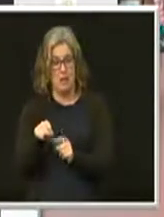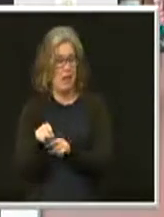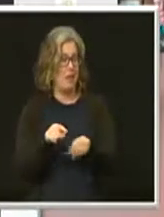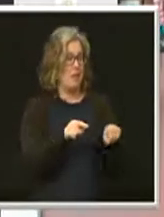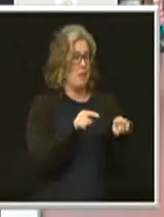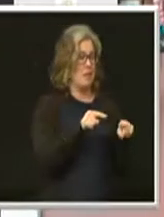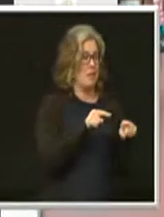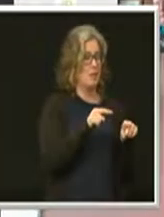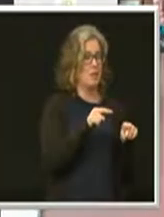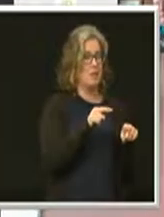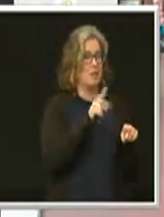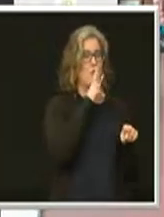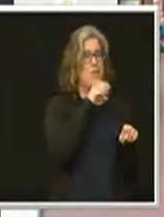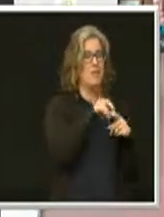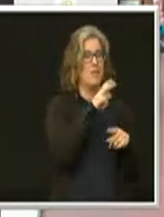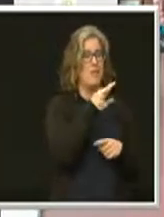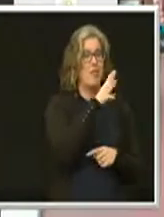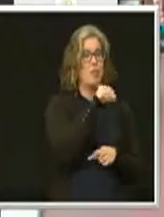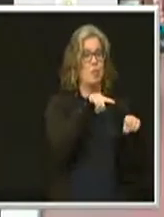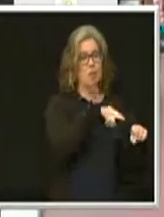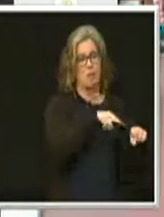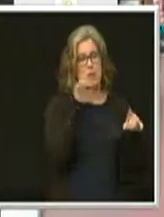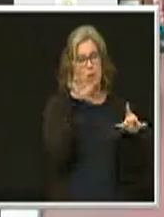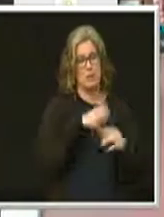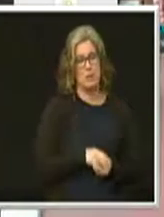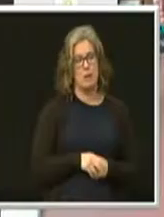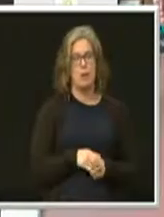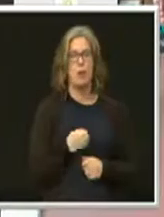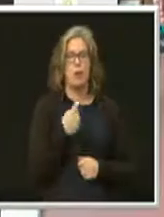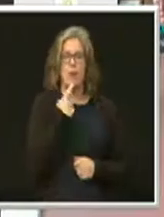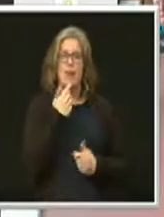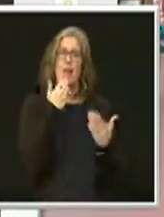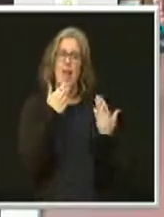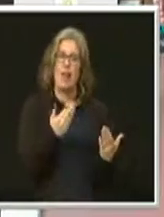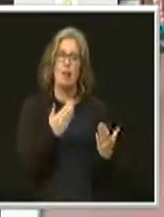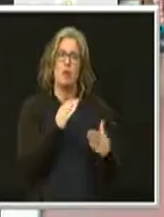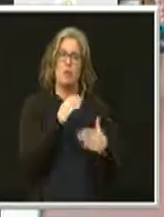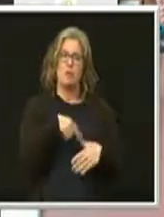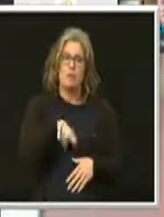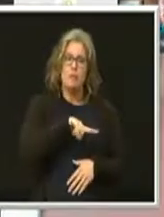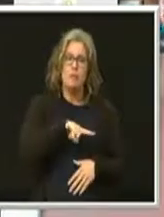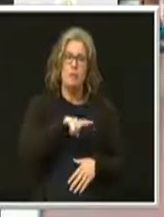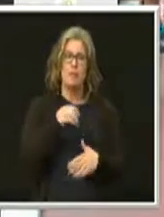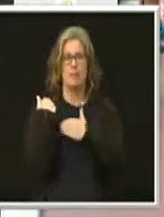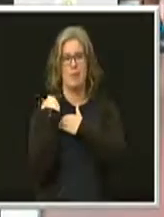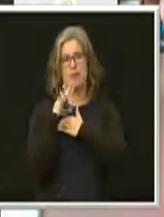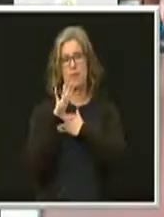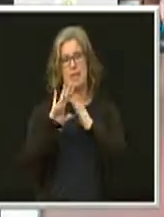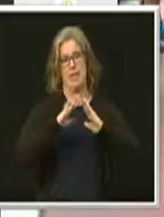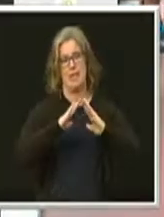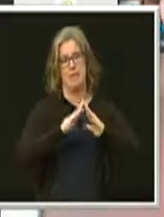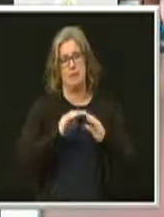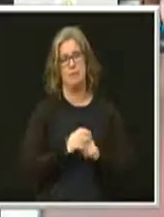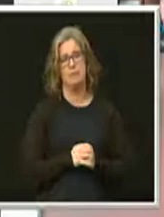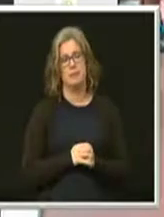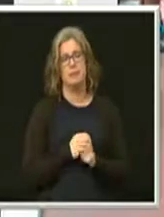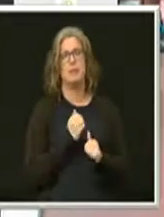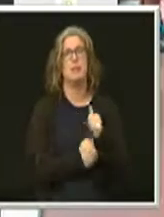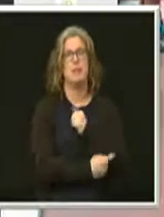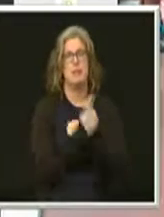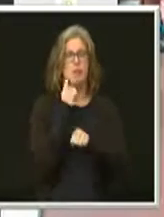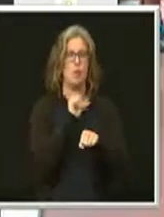victims during this crisis. So I want to say thank you to them on behalf of their city and